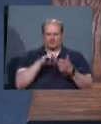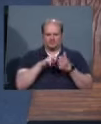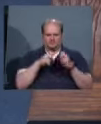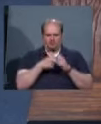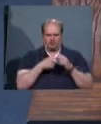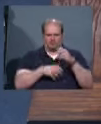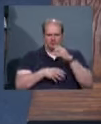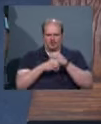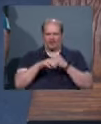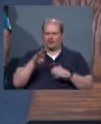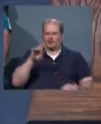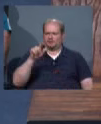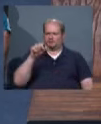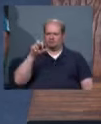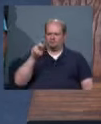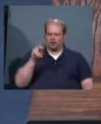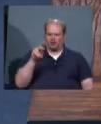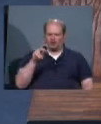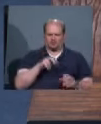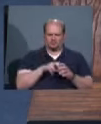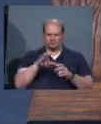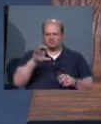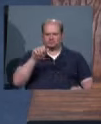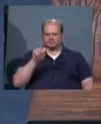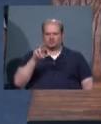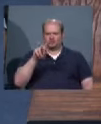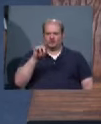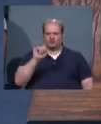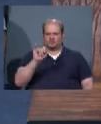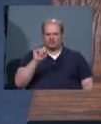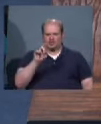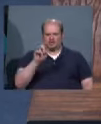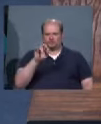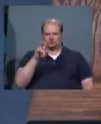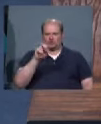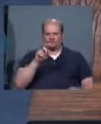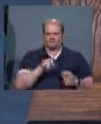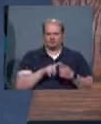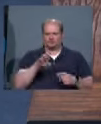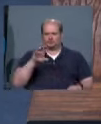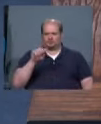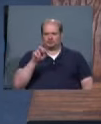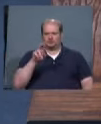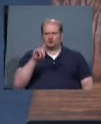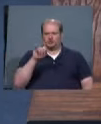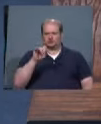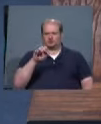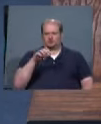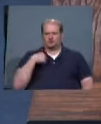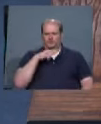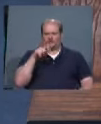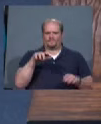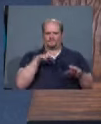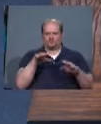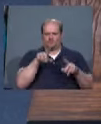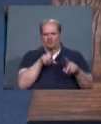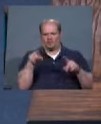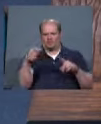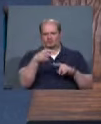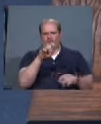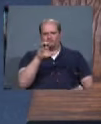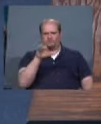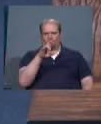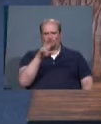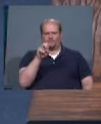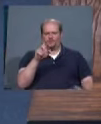You added blocks to us. When we get off on Cartier Drive to go to the Cartier Council Center, we have to walk around that curve. But